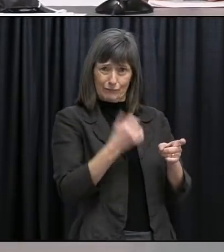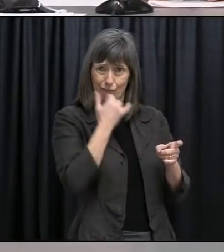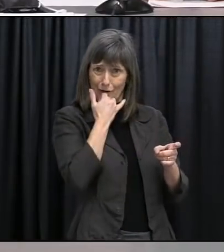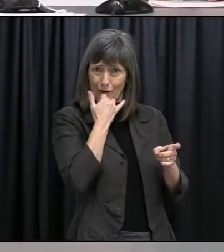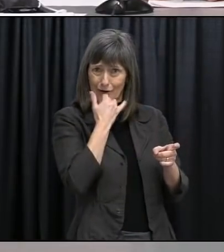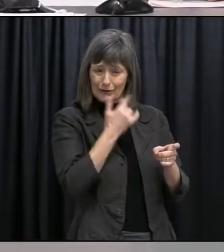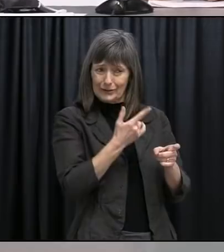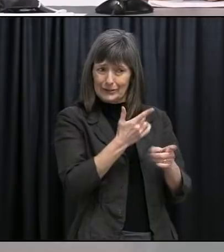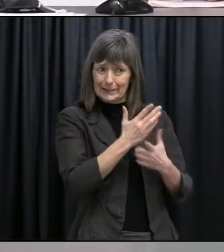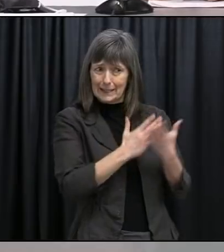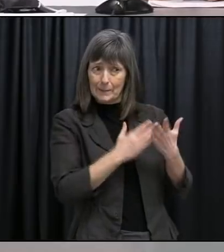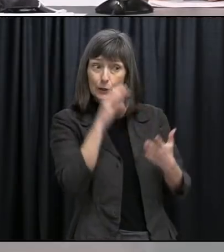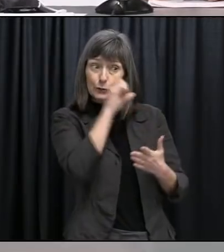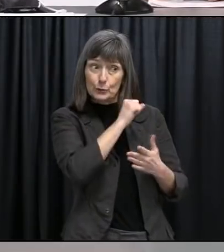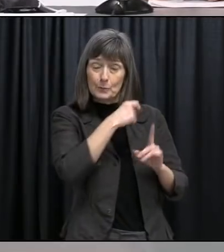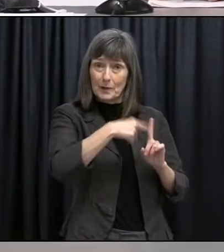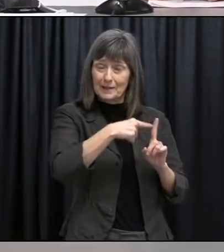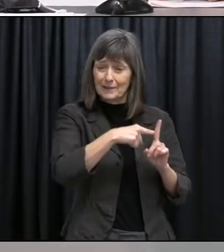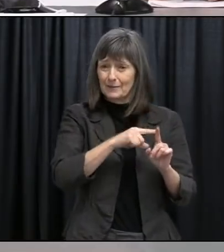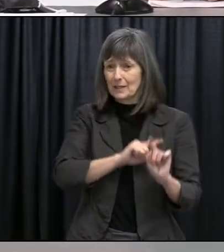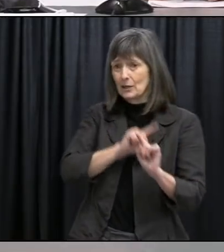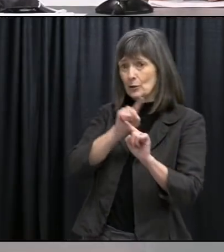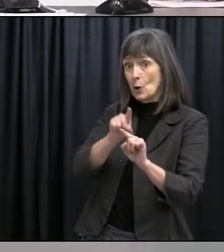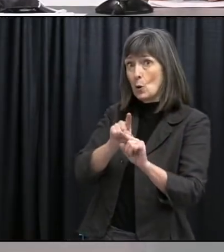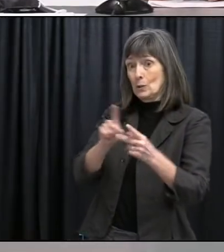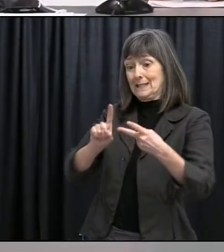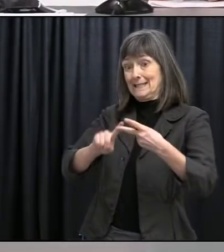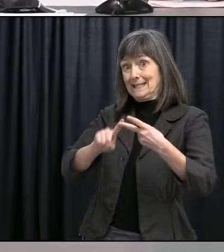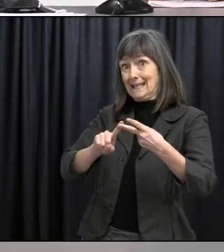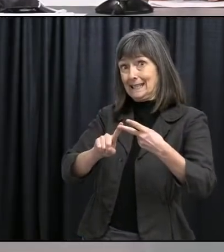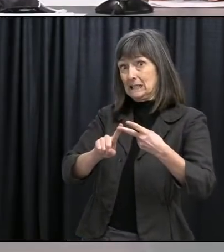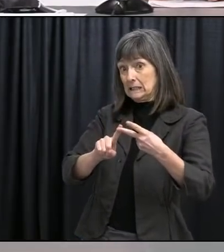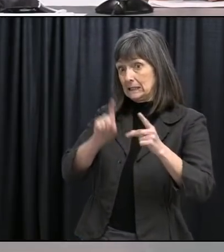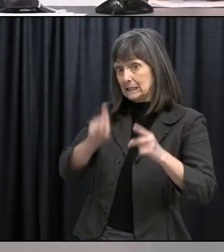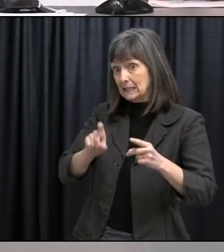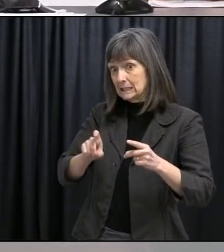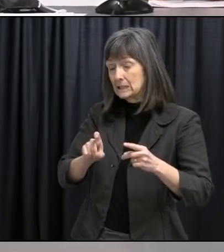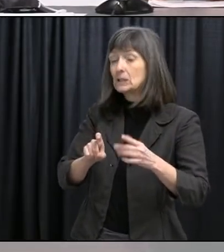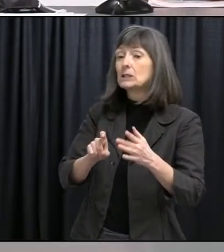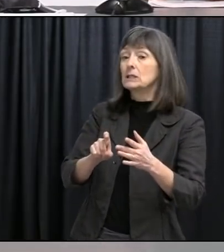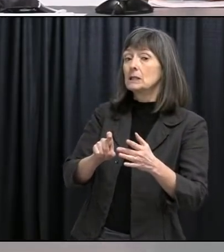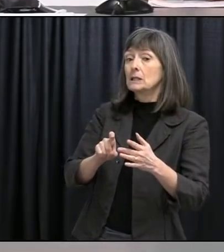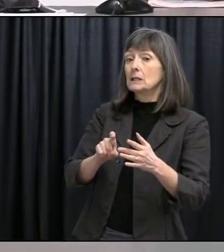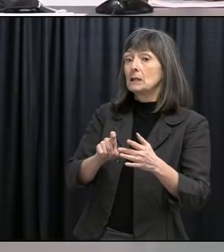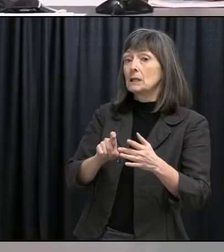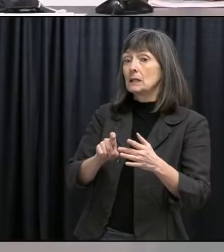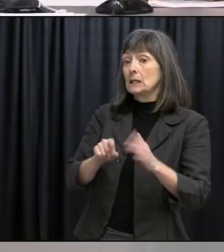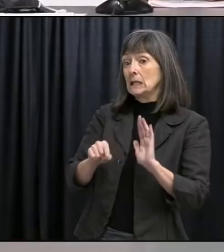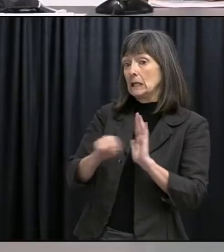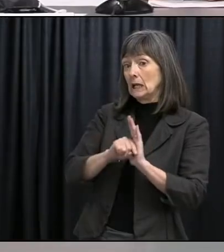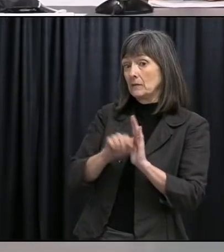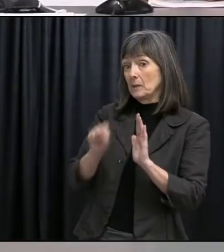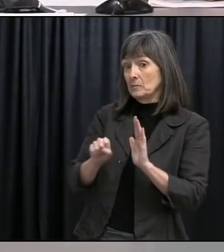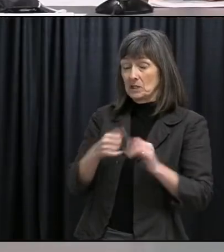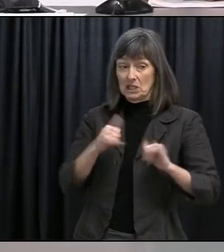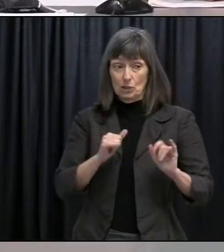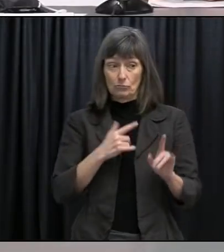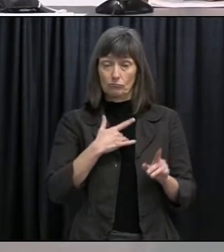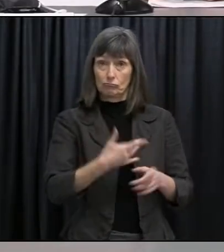then they're assumed presumptive positive until they are proven otherwise, are you still okay with the accuracy of